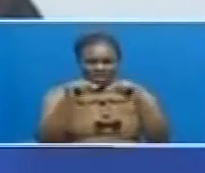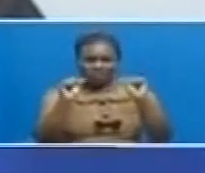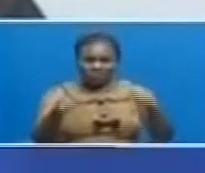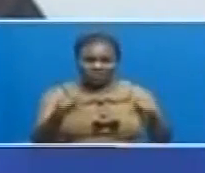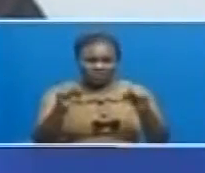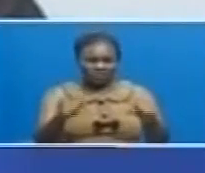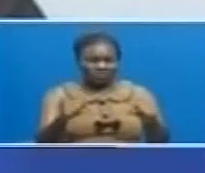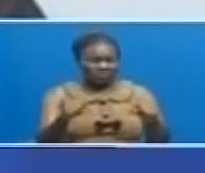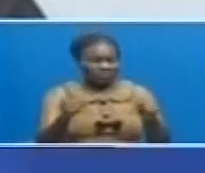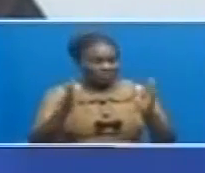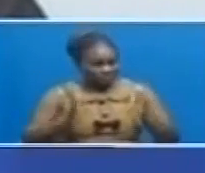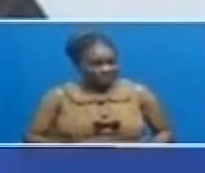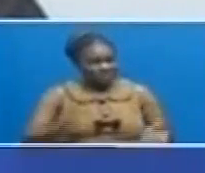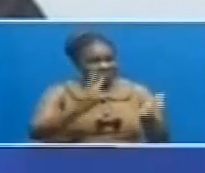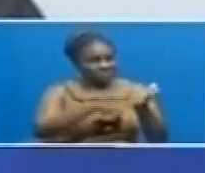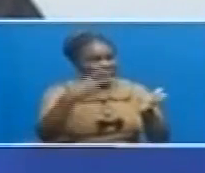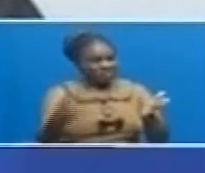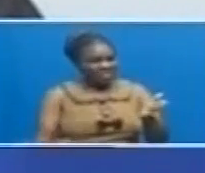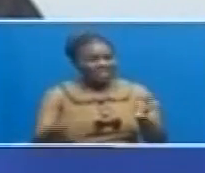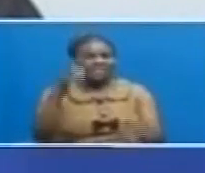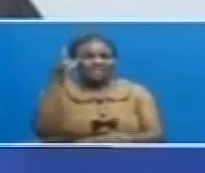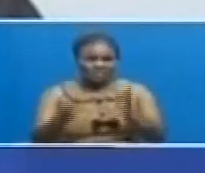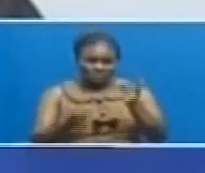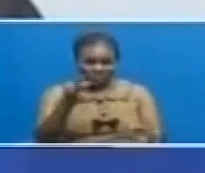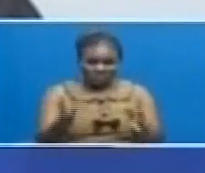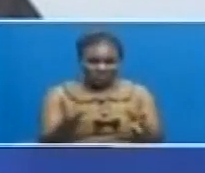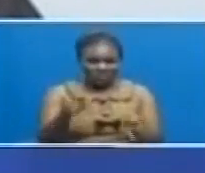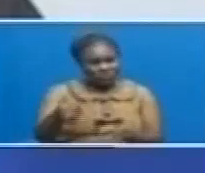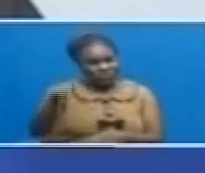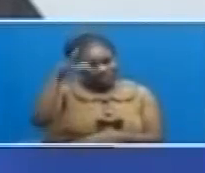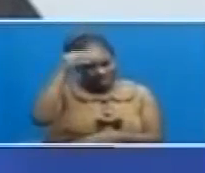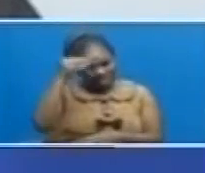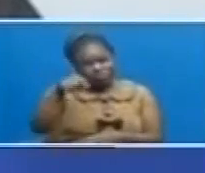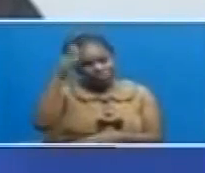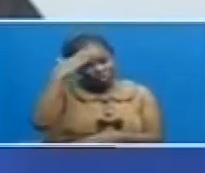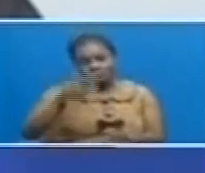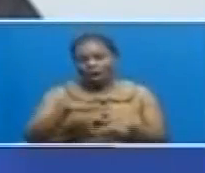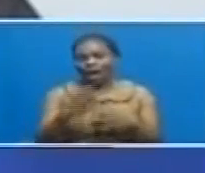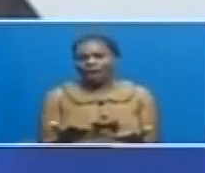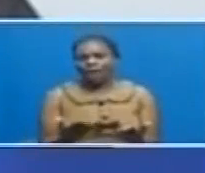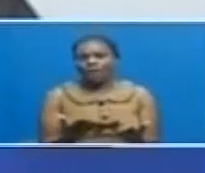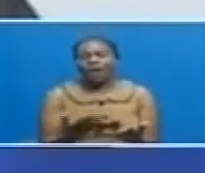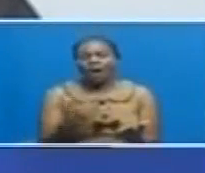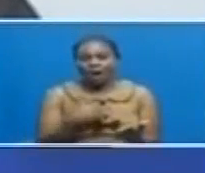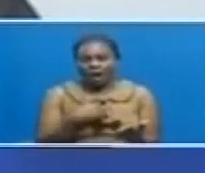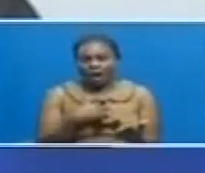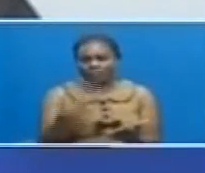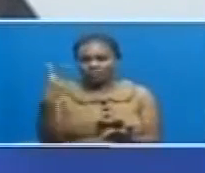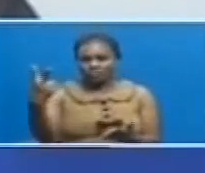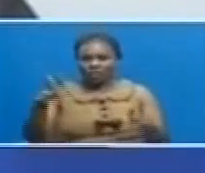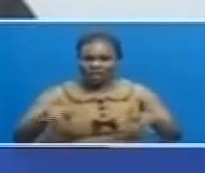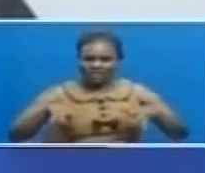beat anybody depending on how conversant one is with the word. We have two